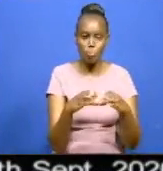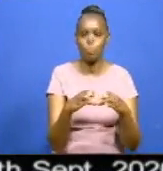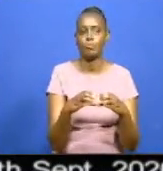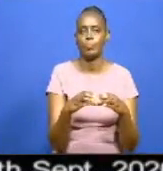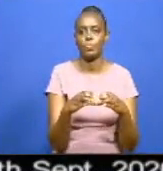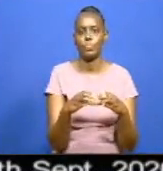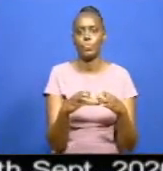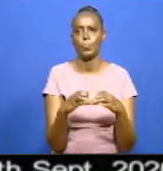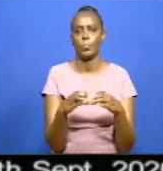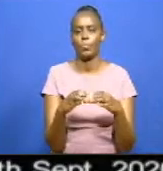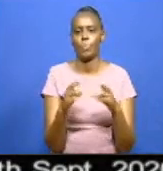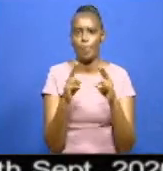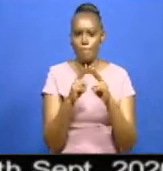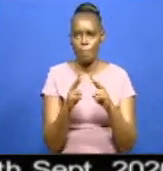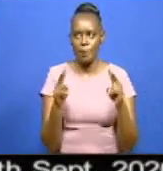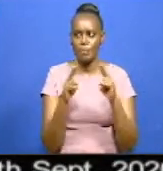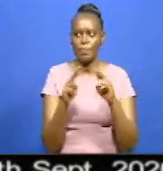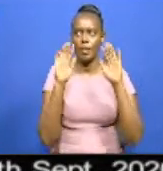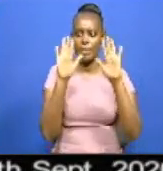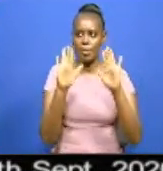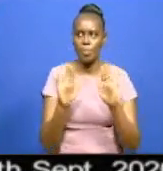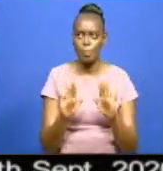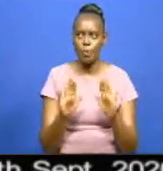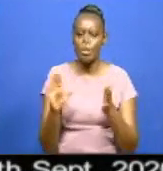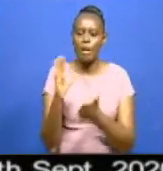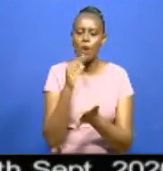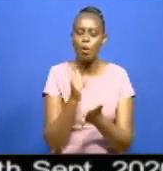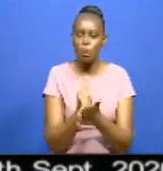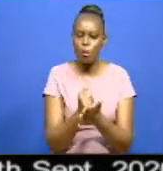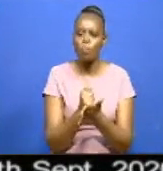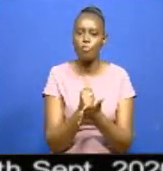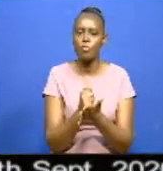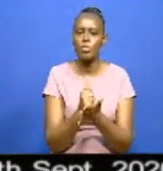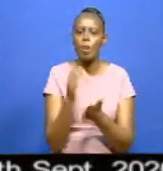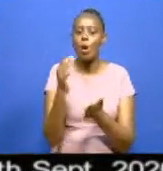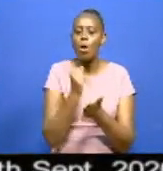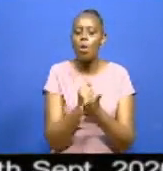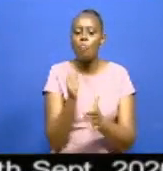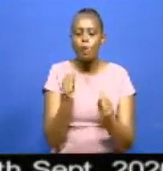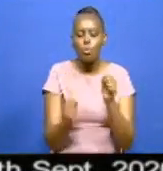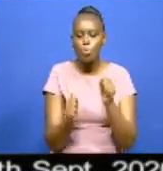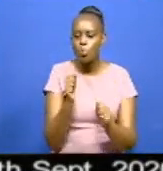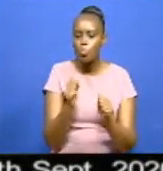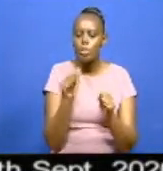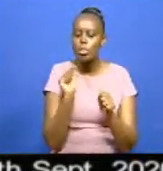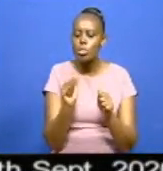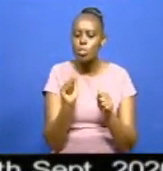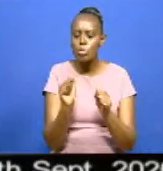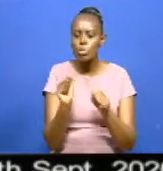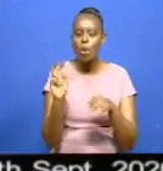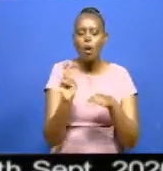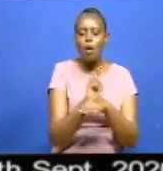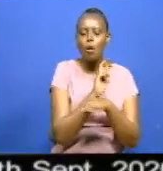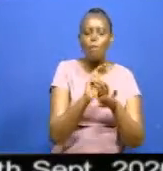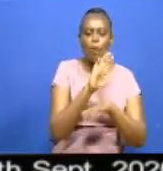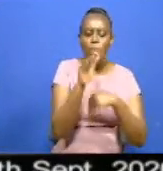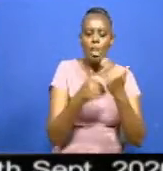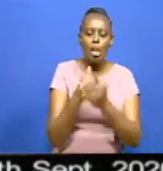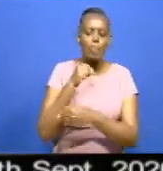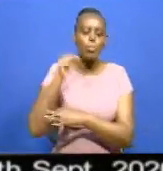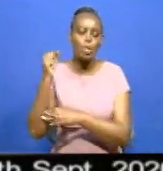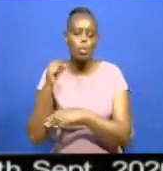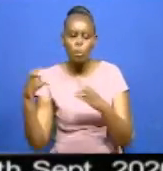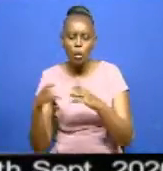is a very, very important office, an office that is supposed to oversight all political